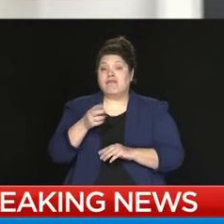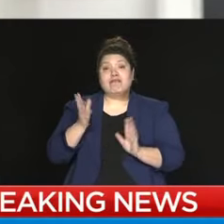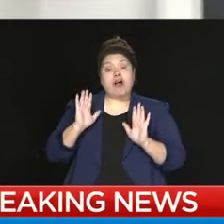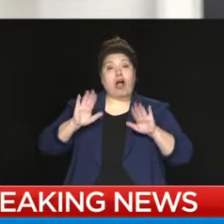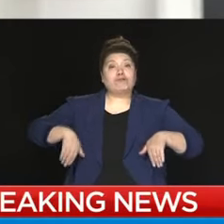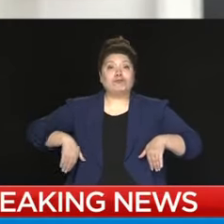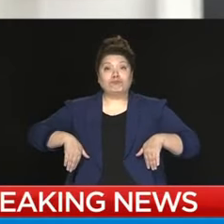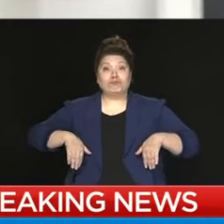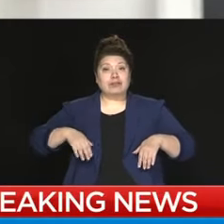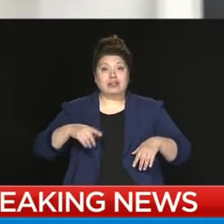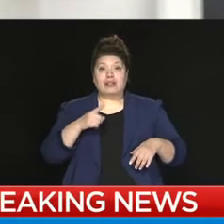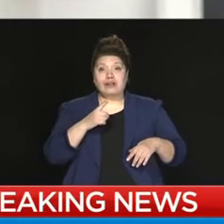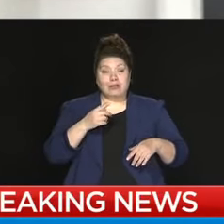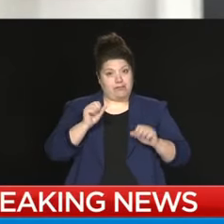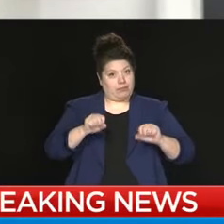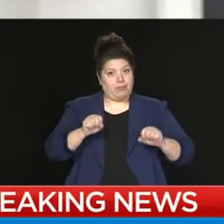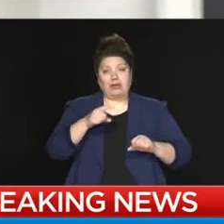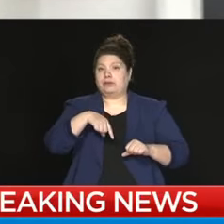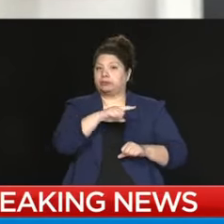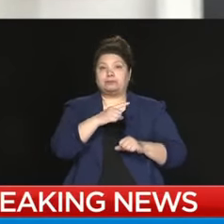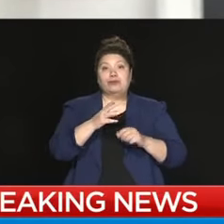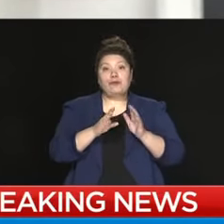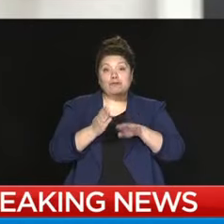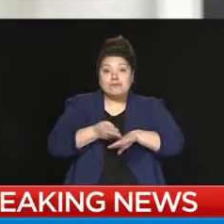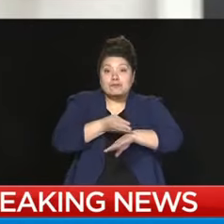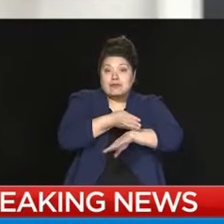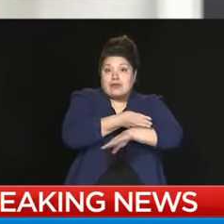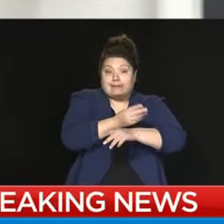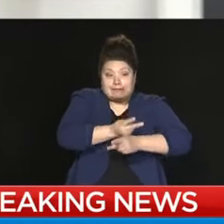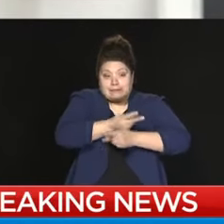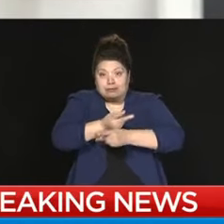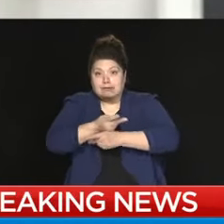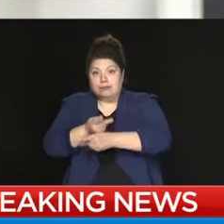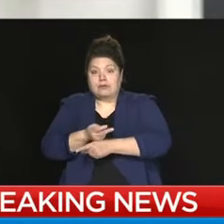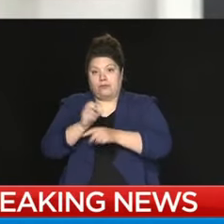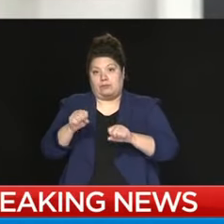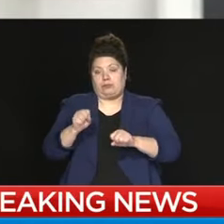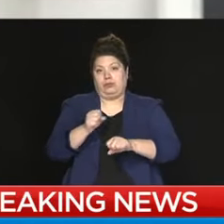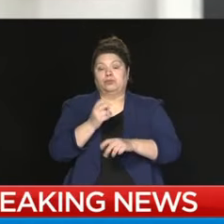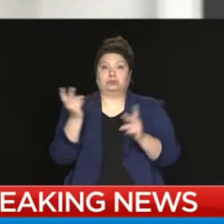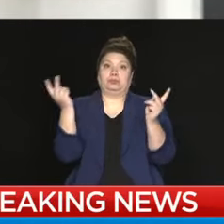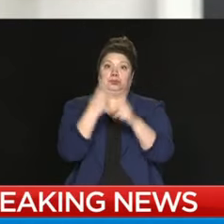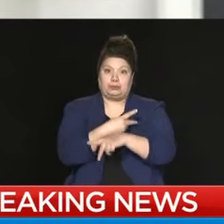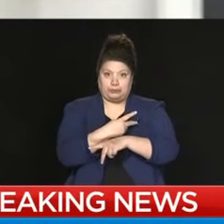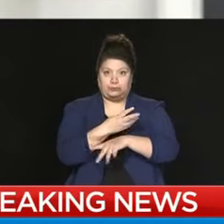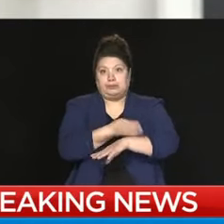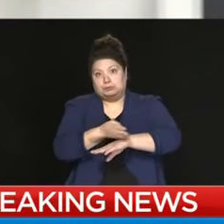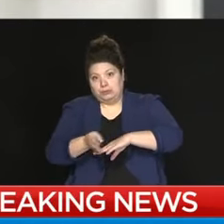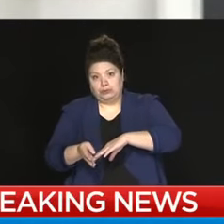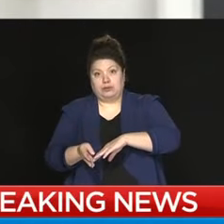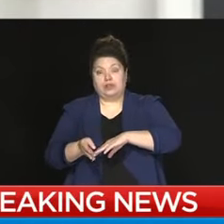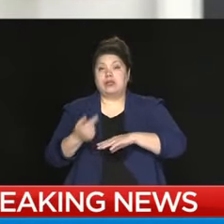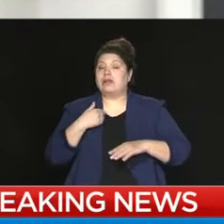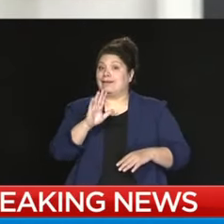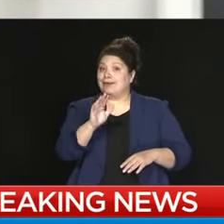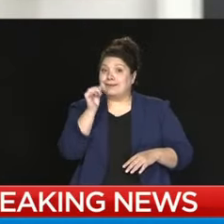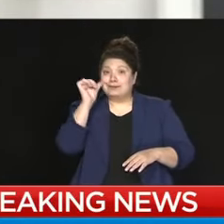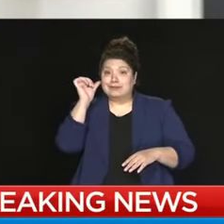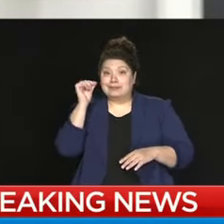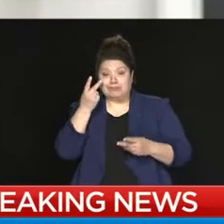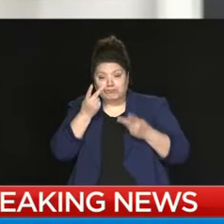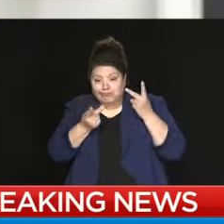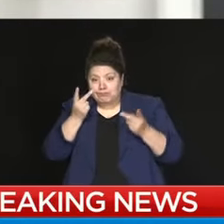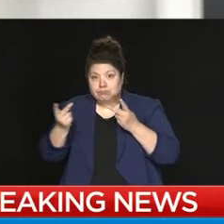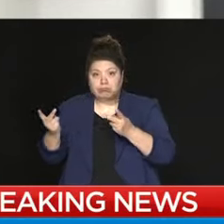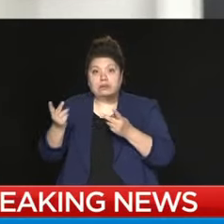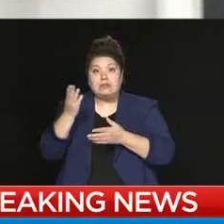the progress that we've made until now. As I said yesterday, we are witnessing very